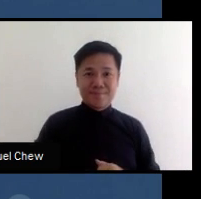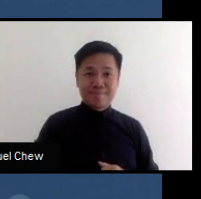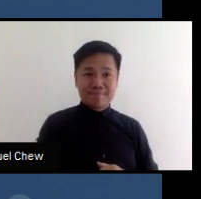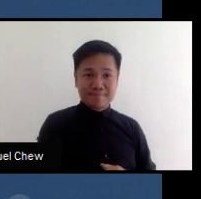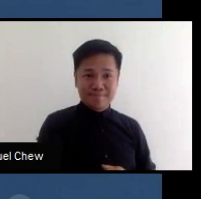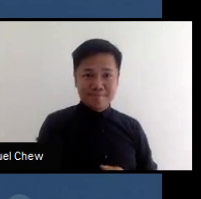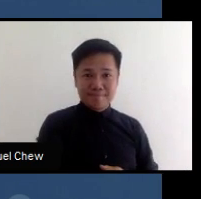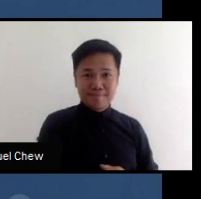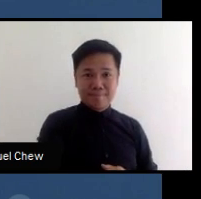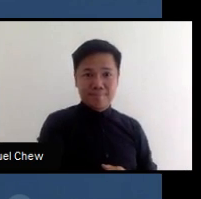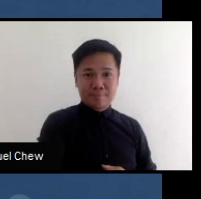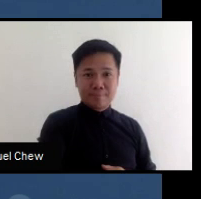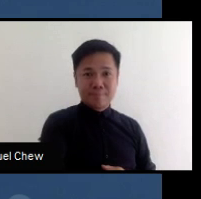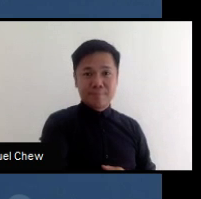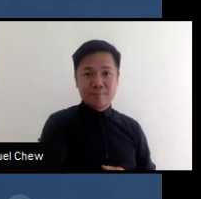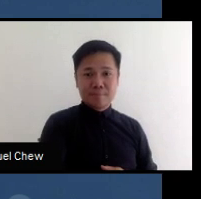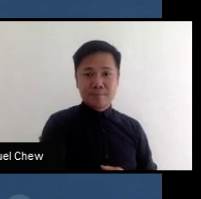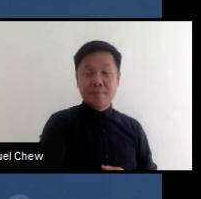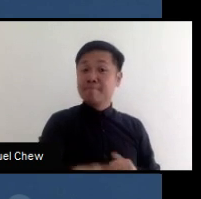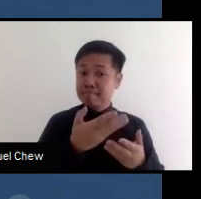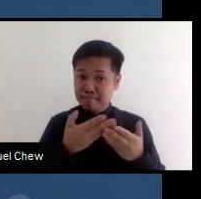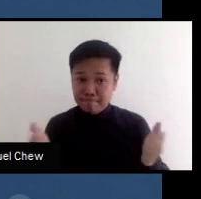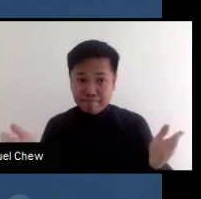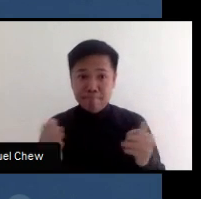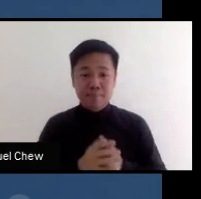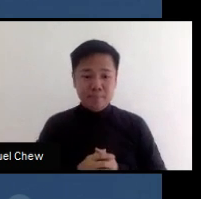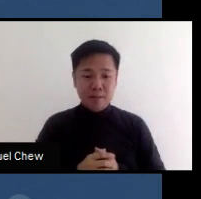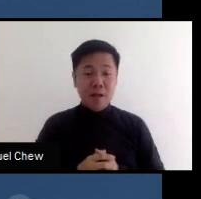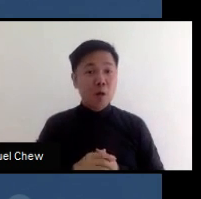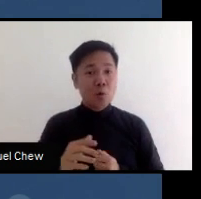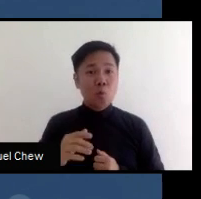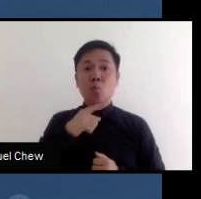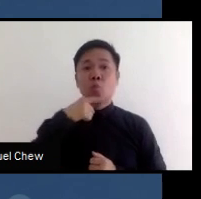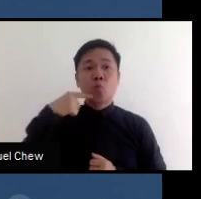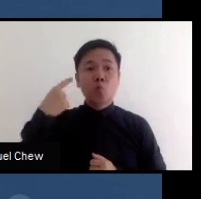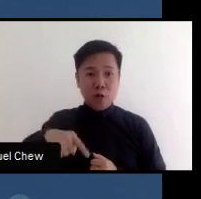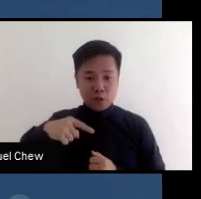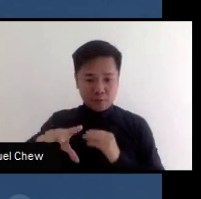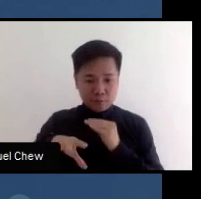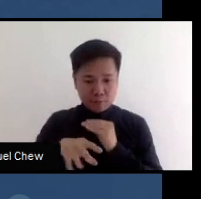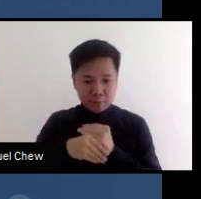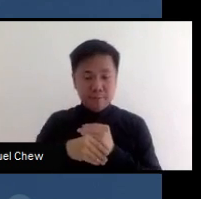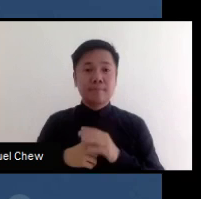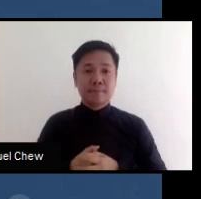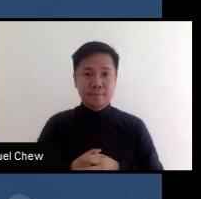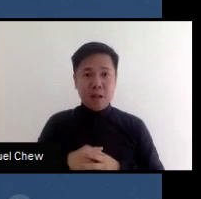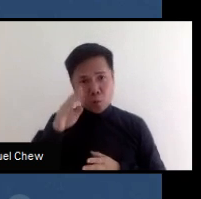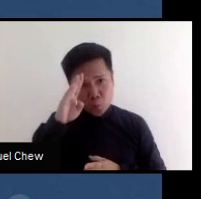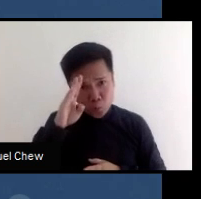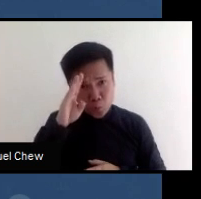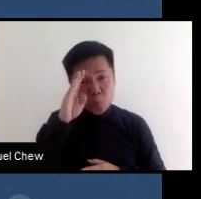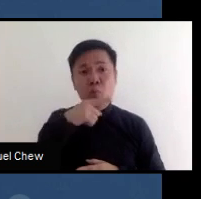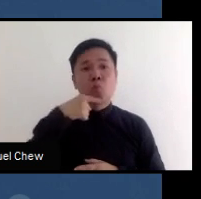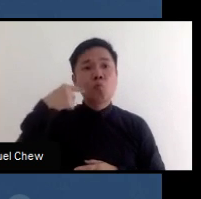Just the report. Yes, distinguished delegate of Russia was one time. Yes, sorry, the distinguished delegation